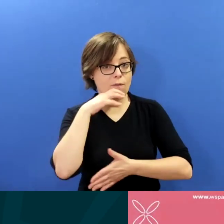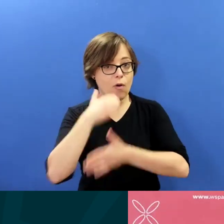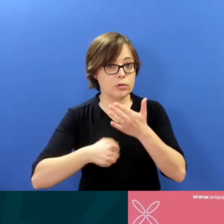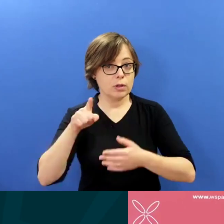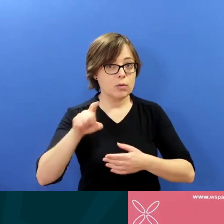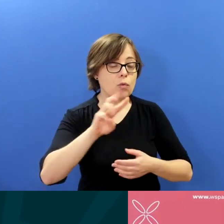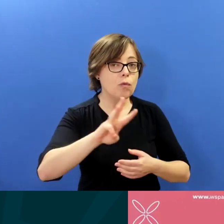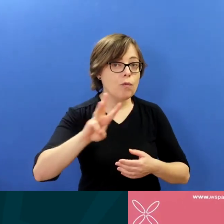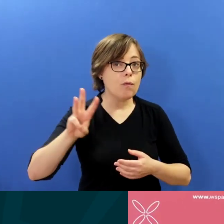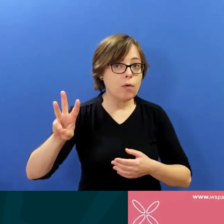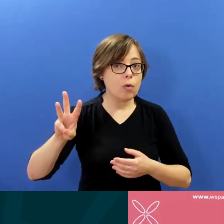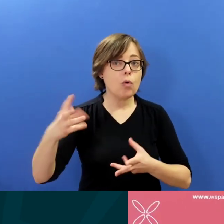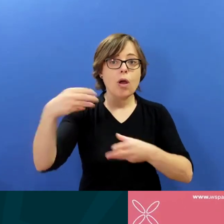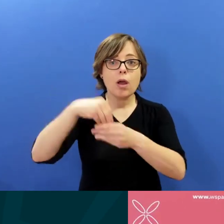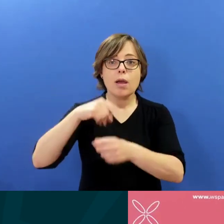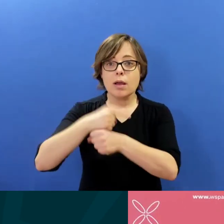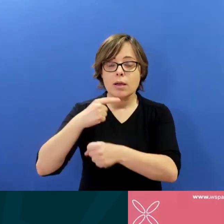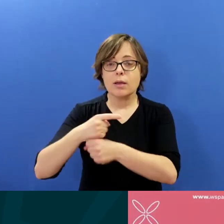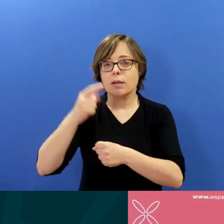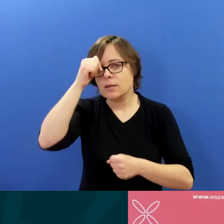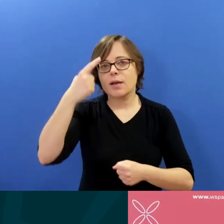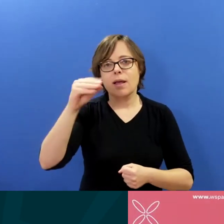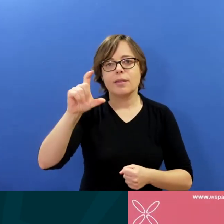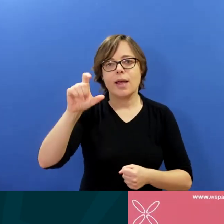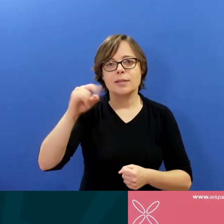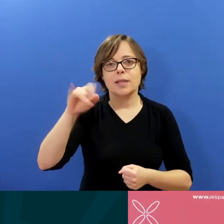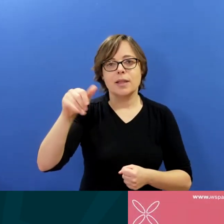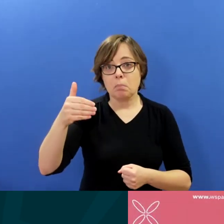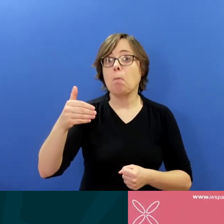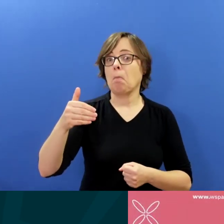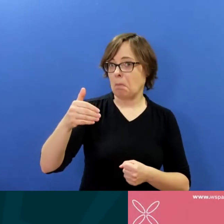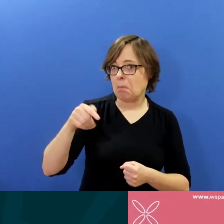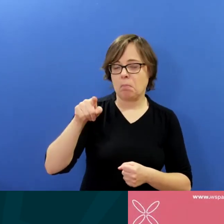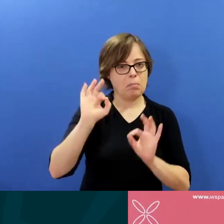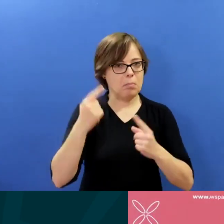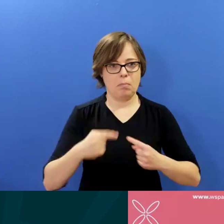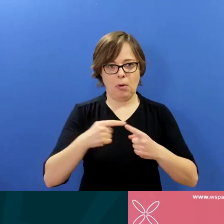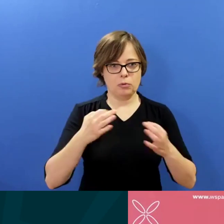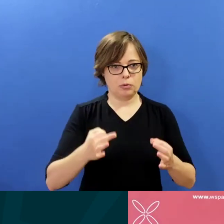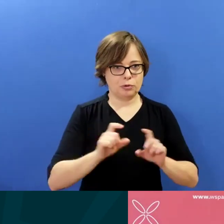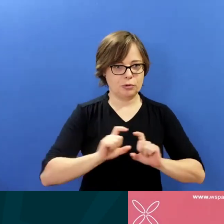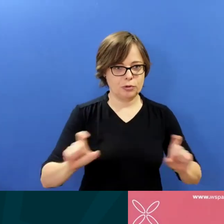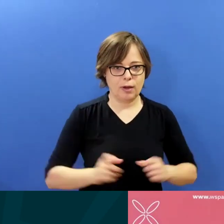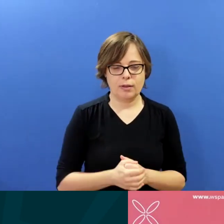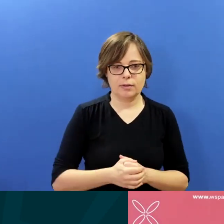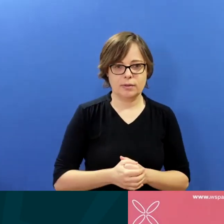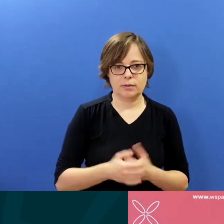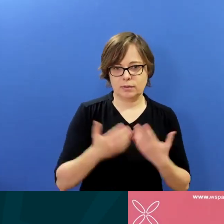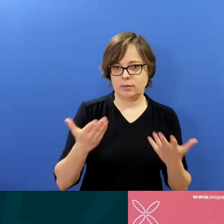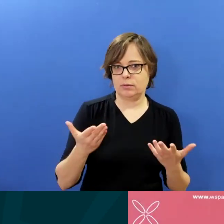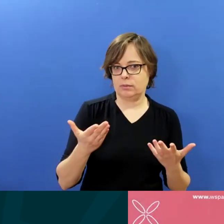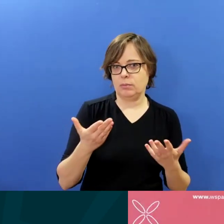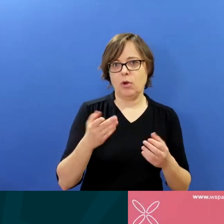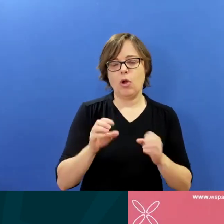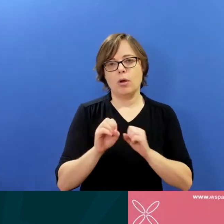this digital one, related with the DataDeem platform. Well, it's also an answer to what's happening in today's world.